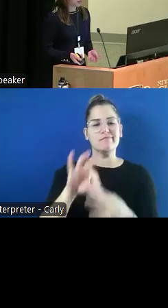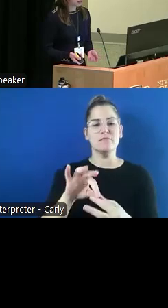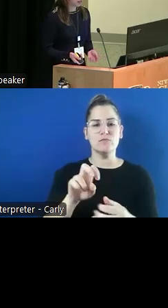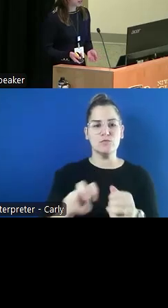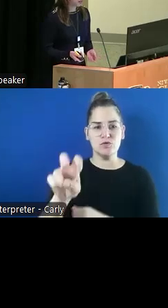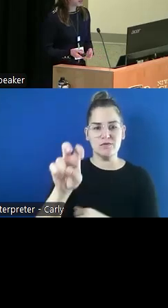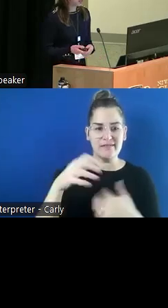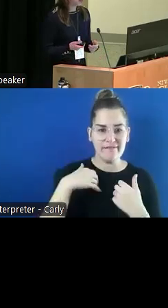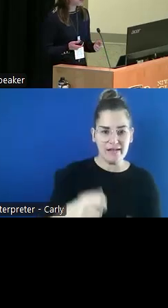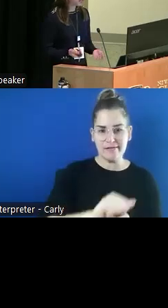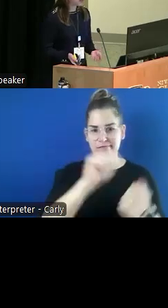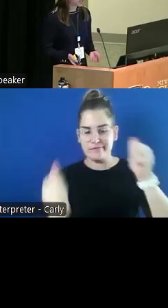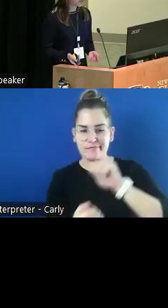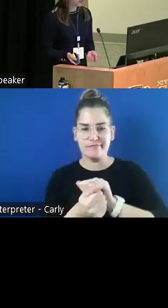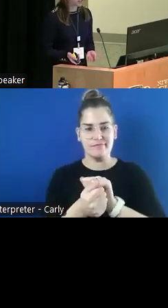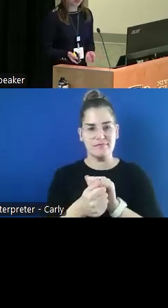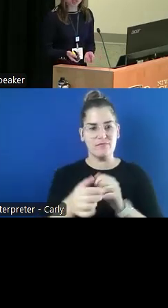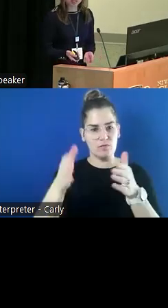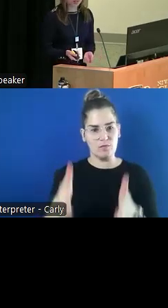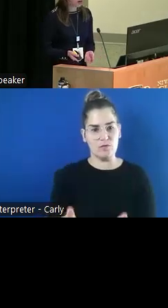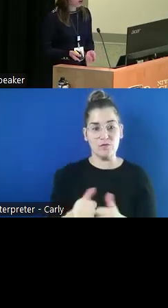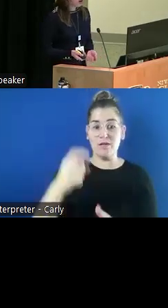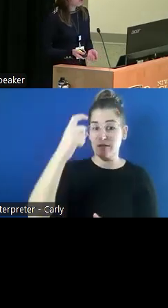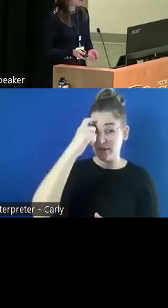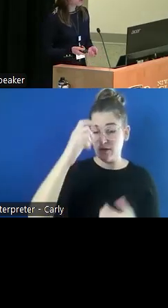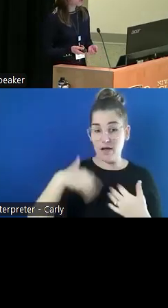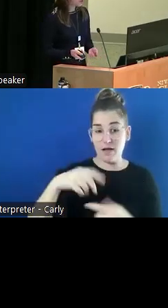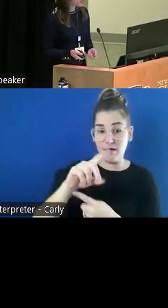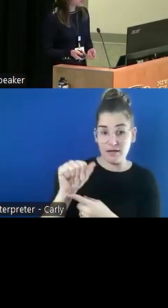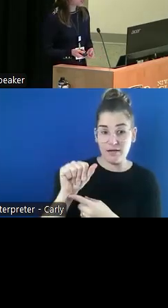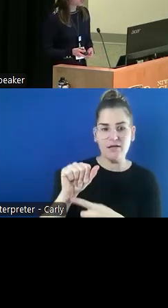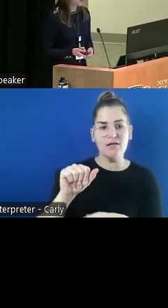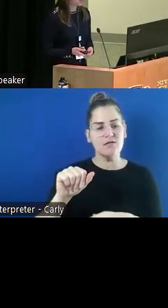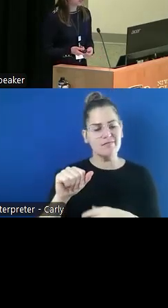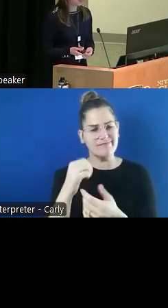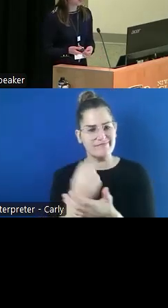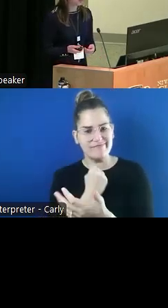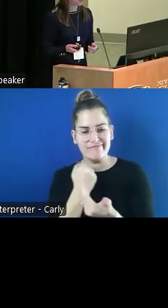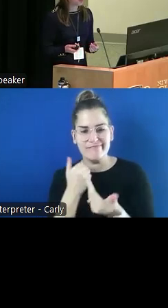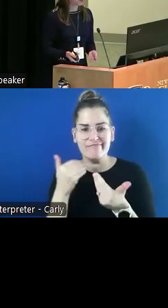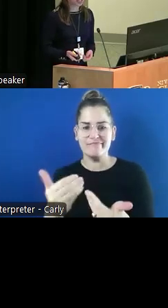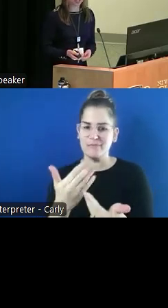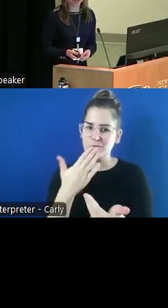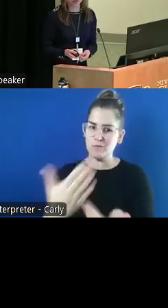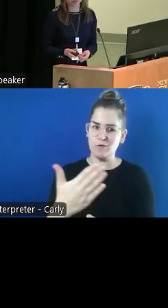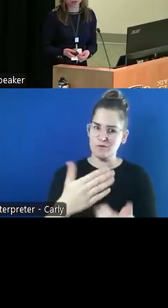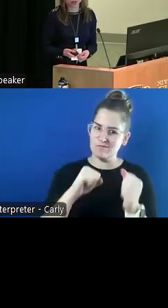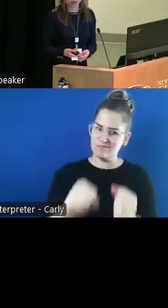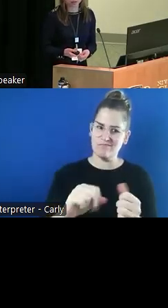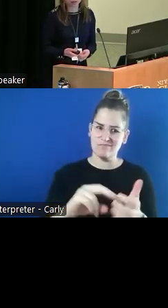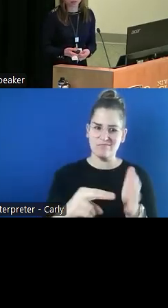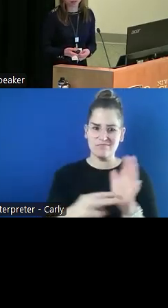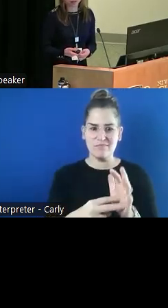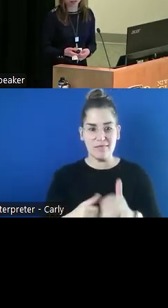health disability to be able to live a meaningful life in communities of his or her choice while striving to achieve full human potential or